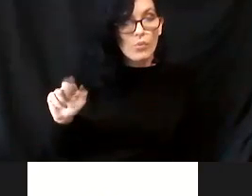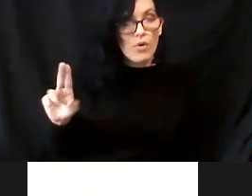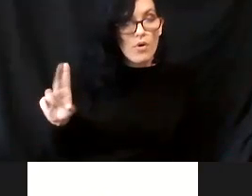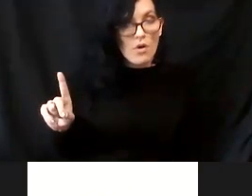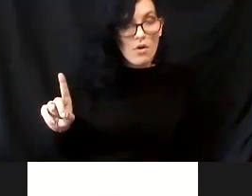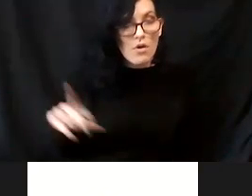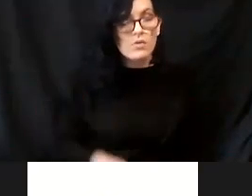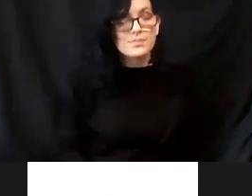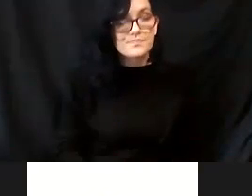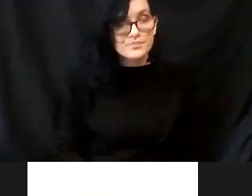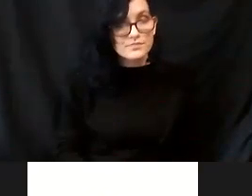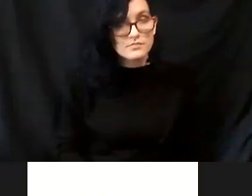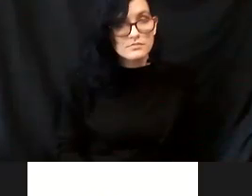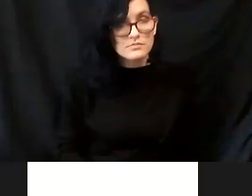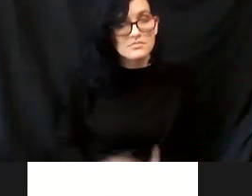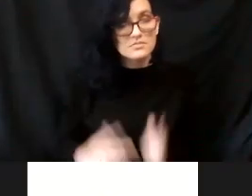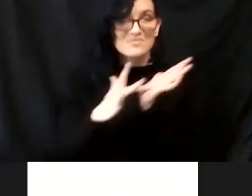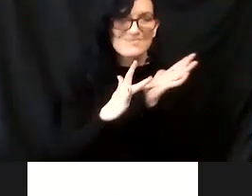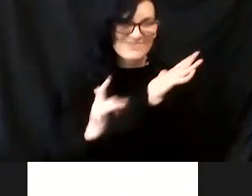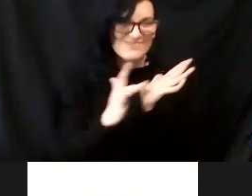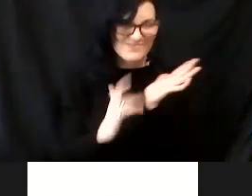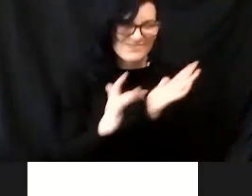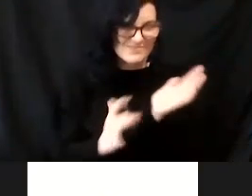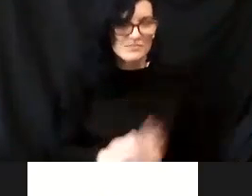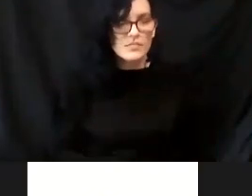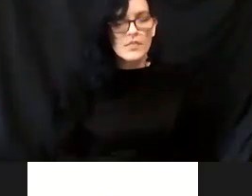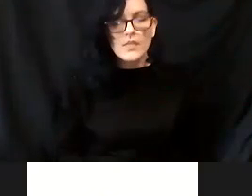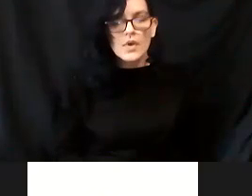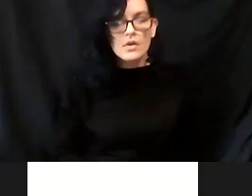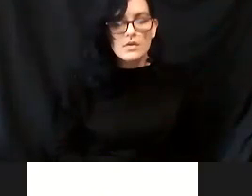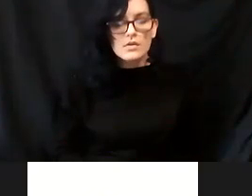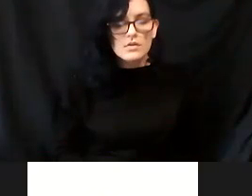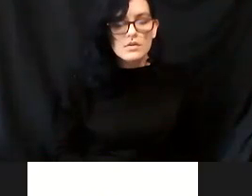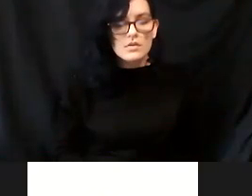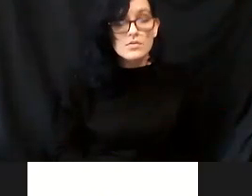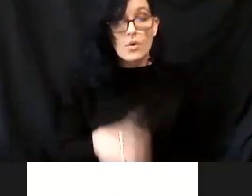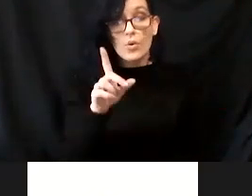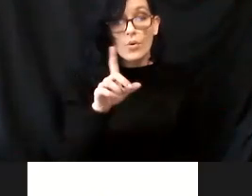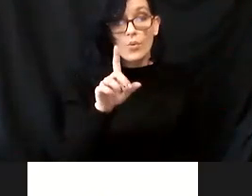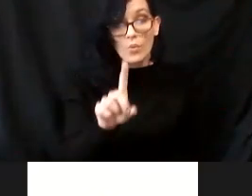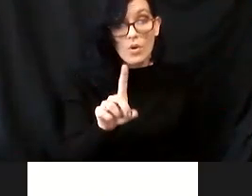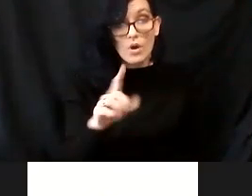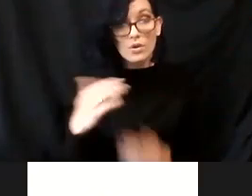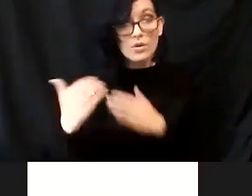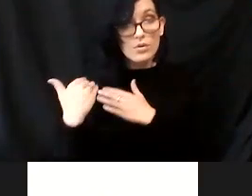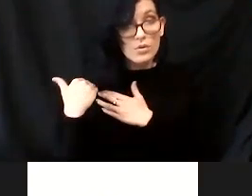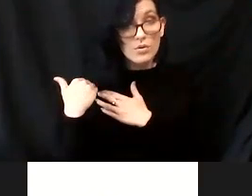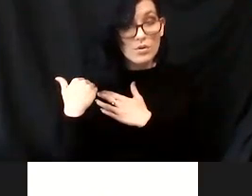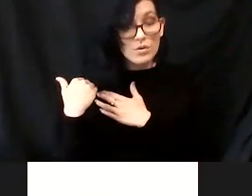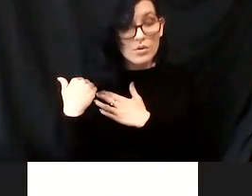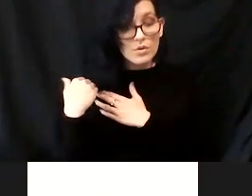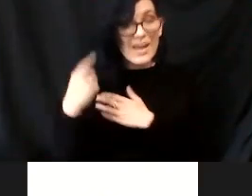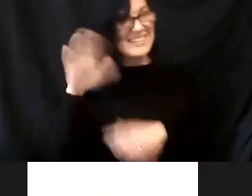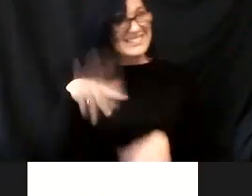one of these rules, and I should clarify that these apply to federal student loans.